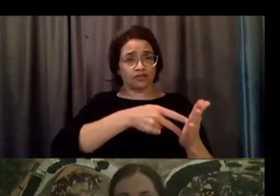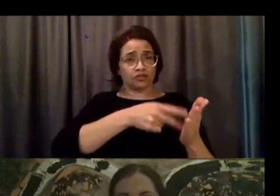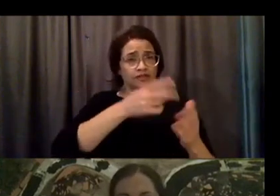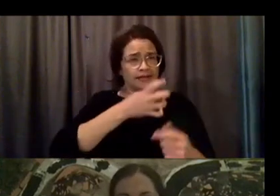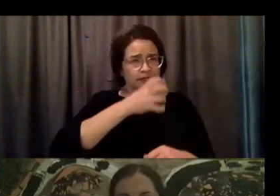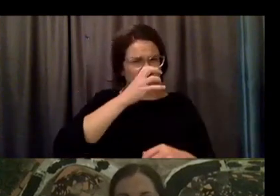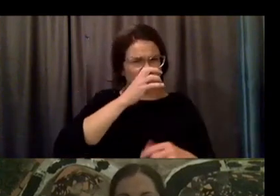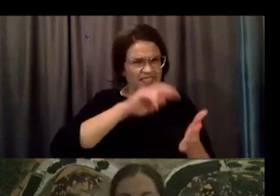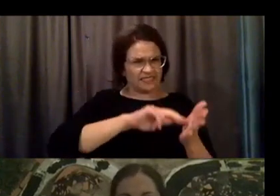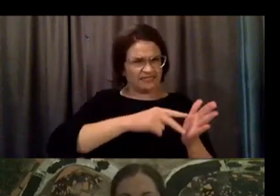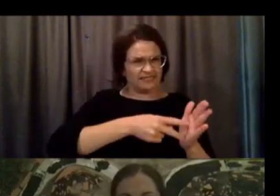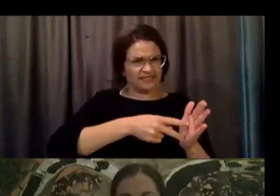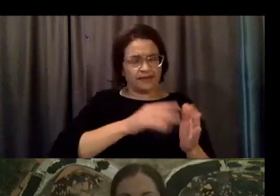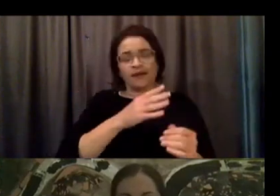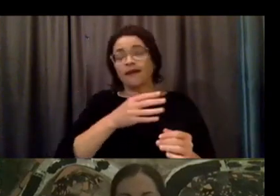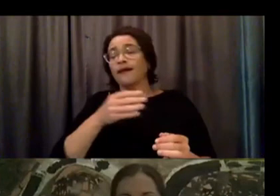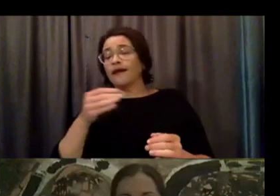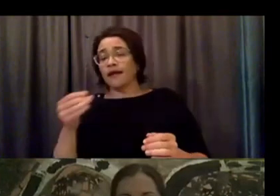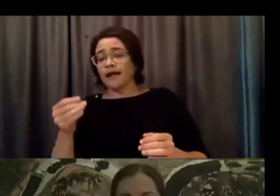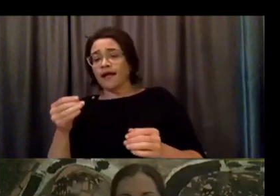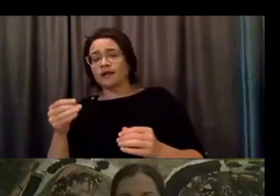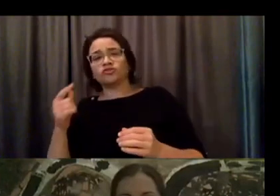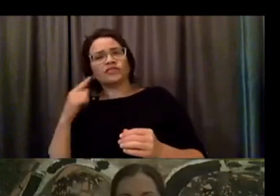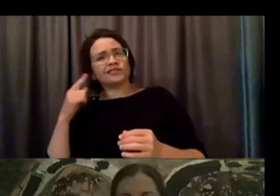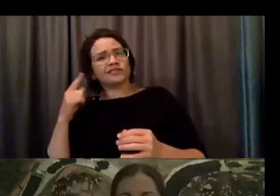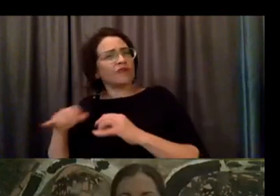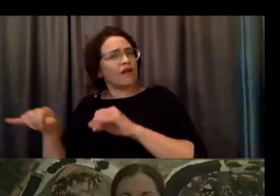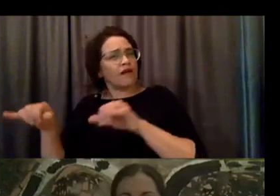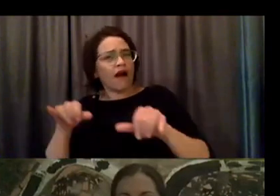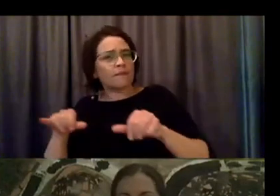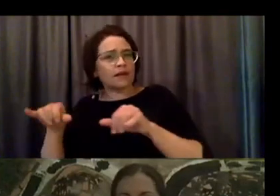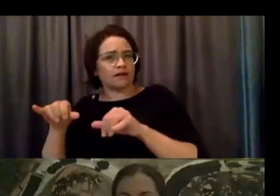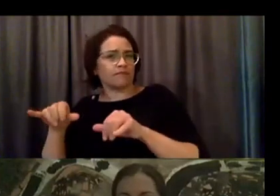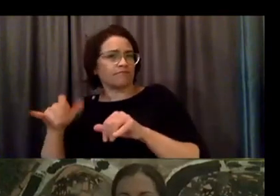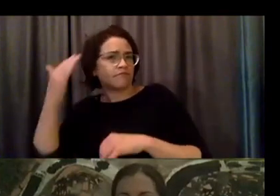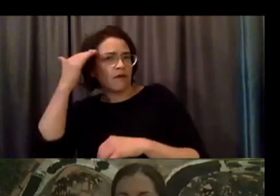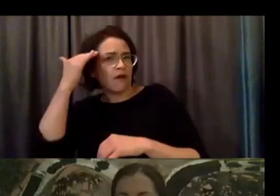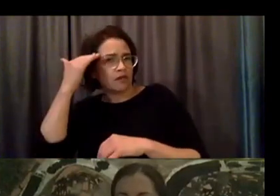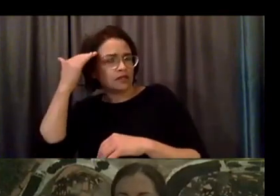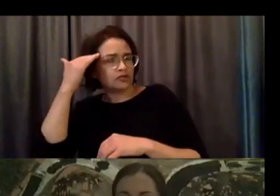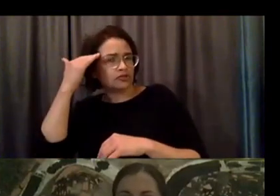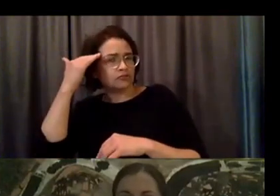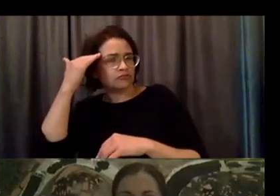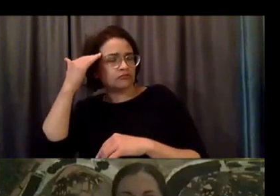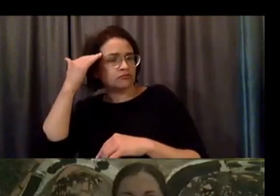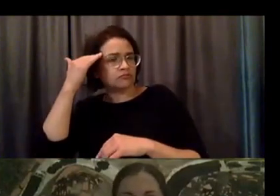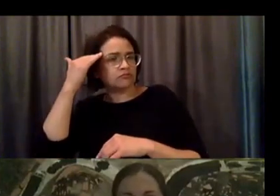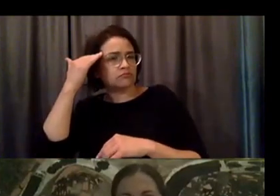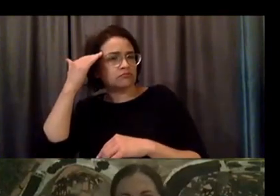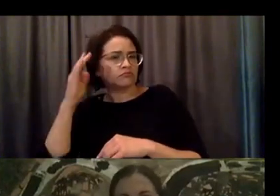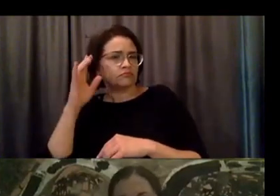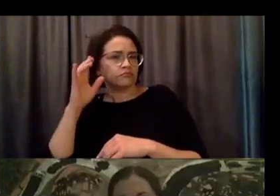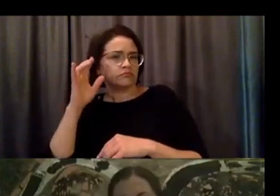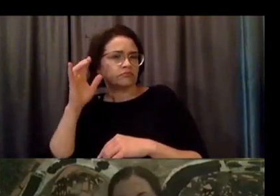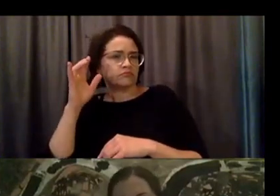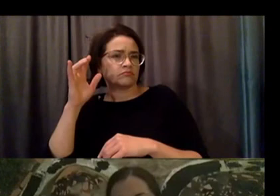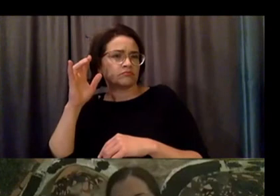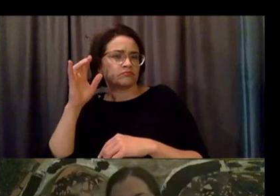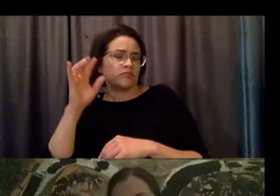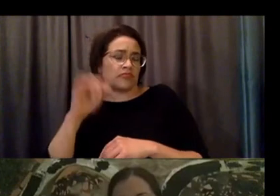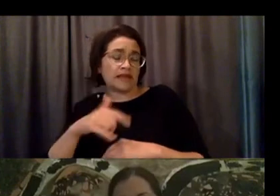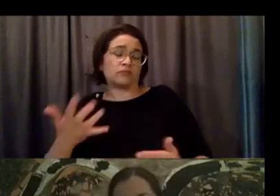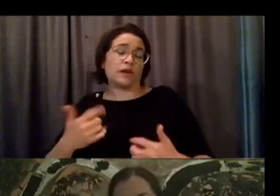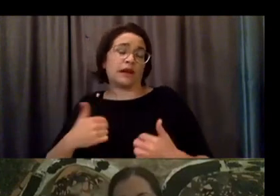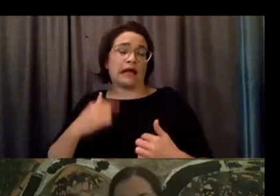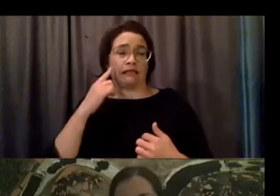knowledge about when a nation of people are being attacked. that's what, uh, the question makes me think of.